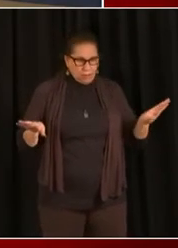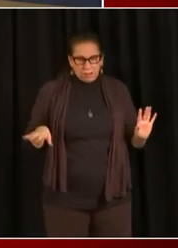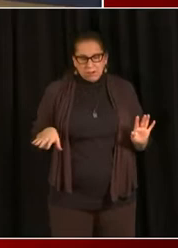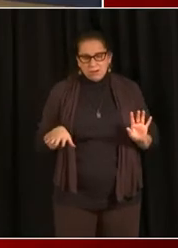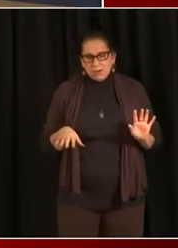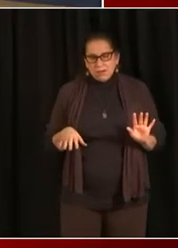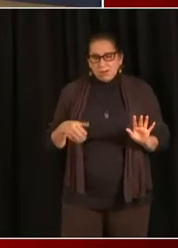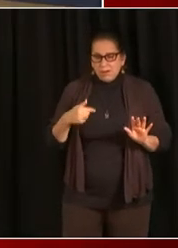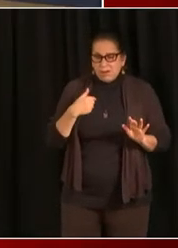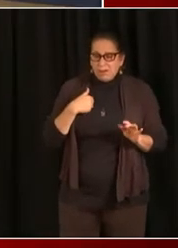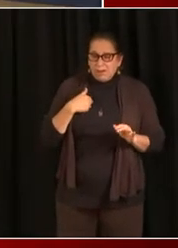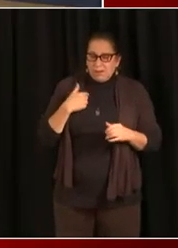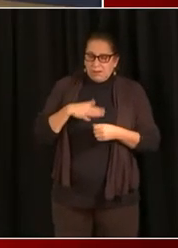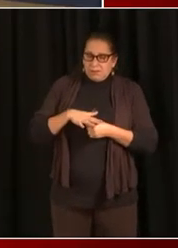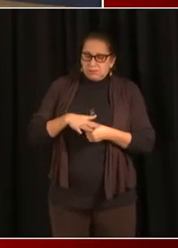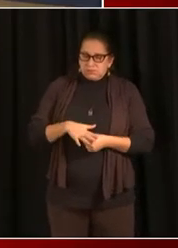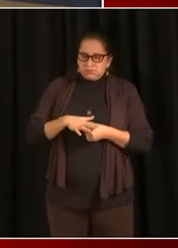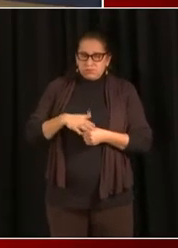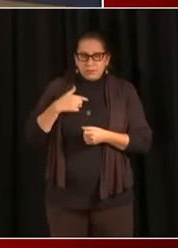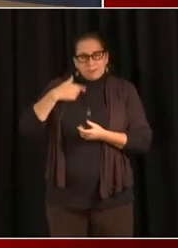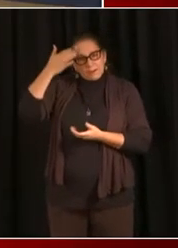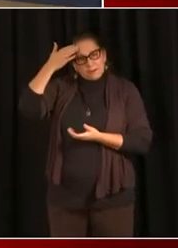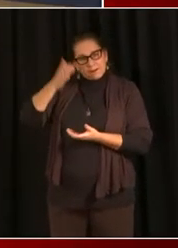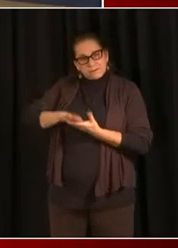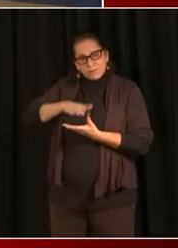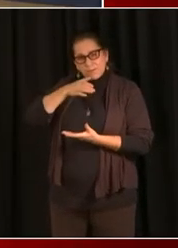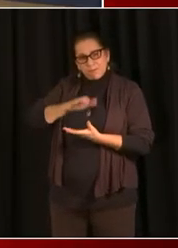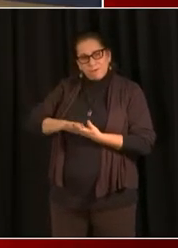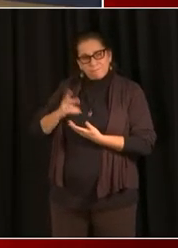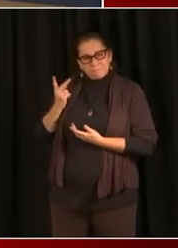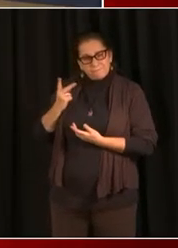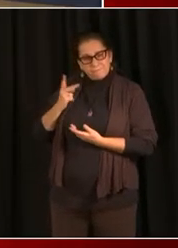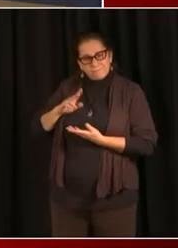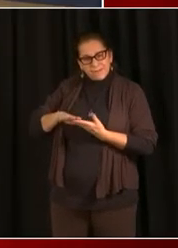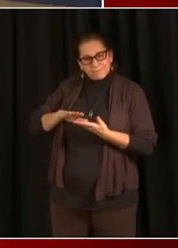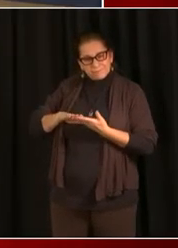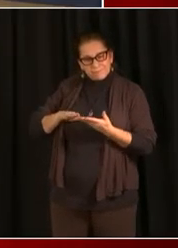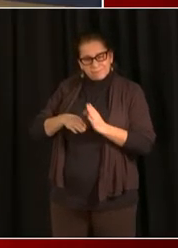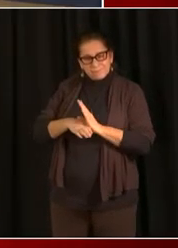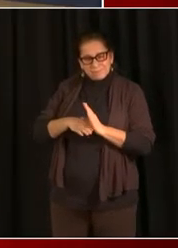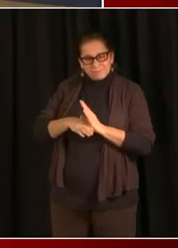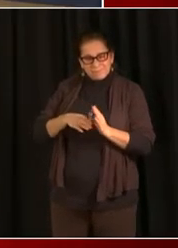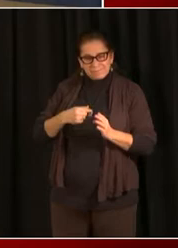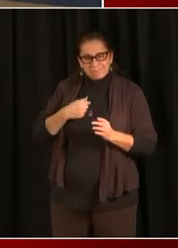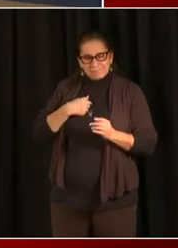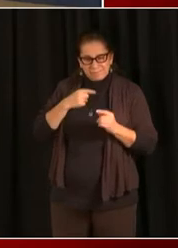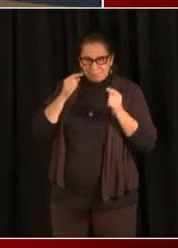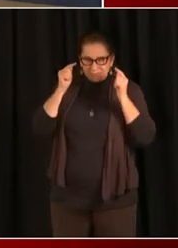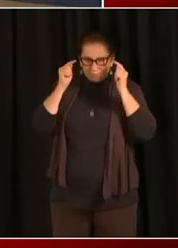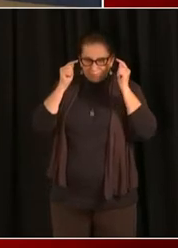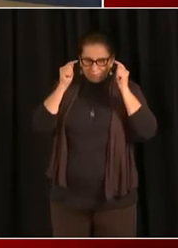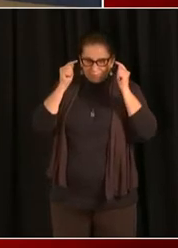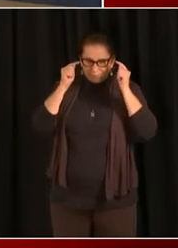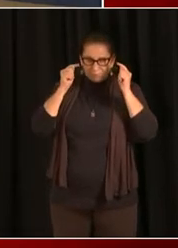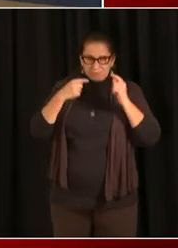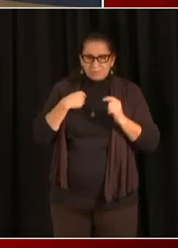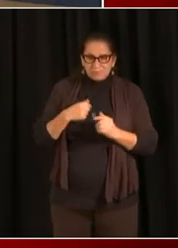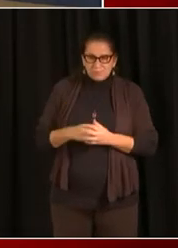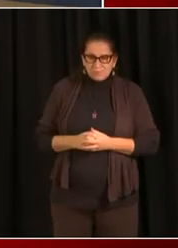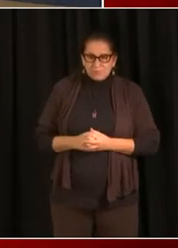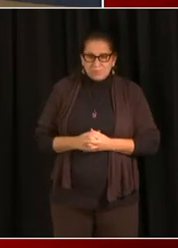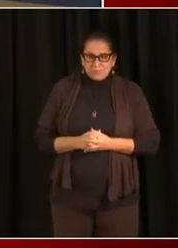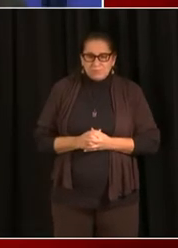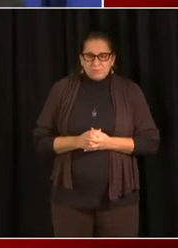pleasure for me and Anabella to come here and express. And the first thing that I want to express